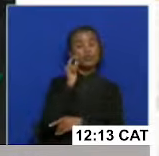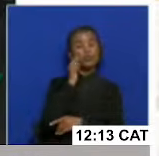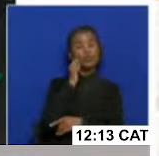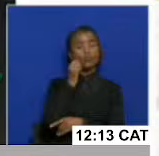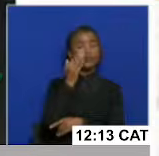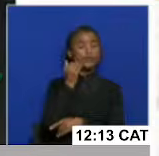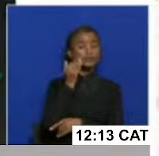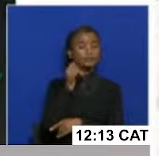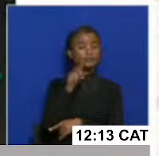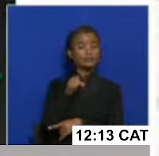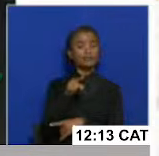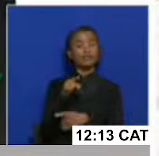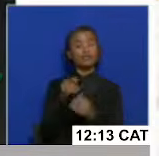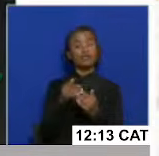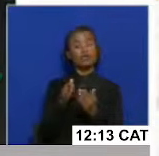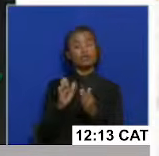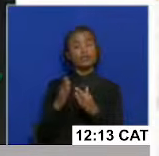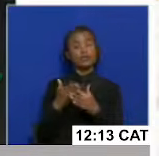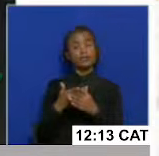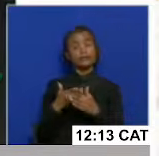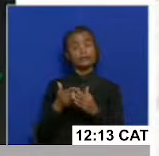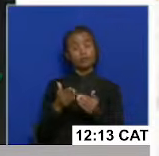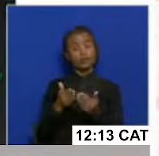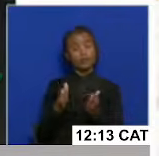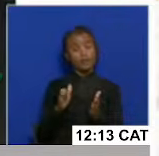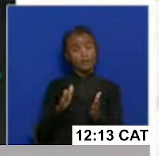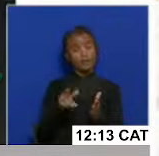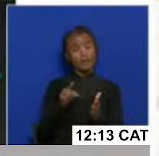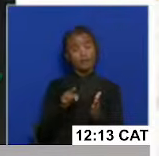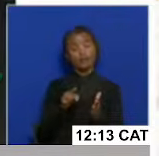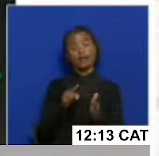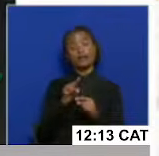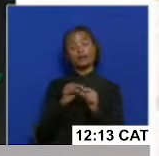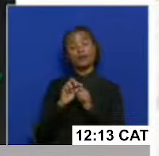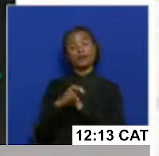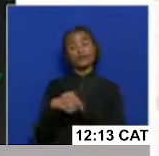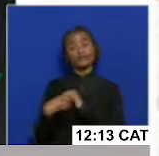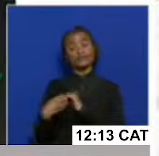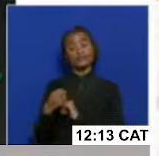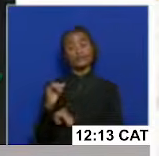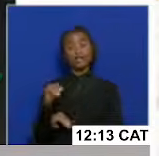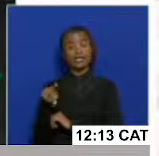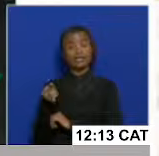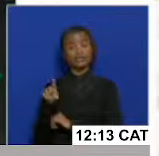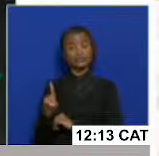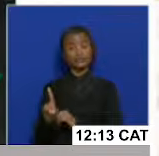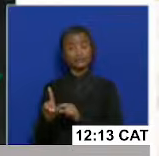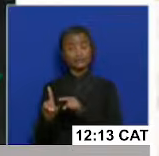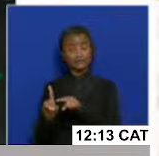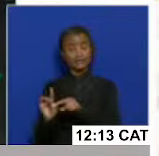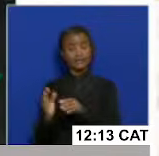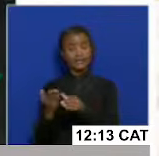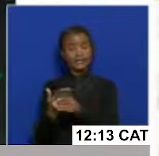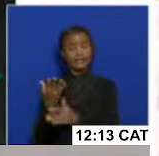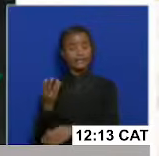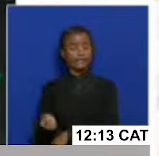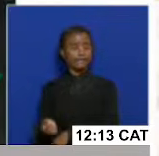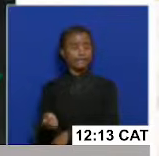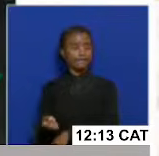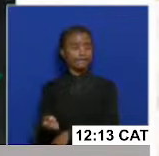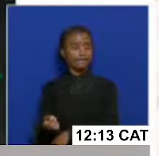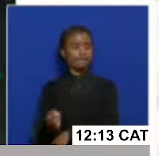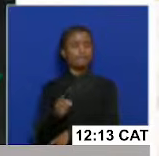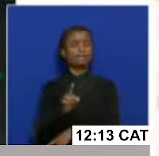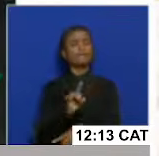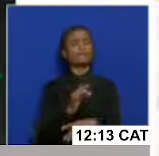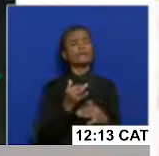iPad has the dockets." You see that? So who is that there on the page of top of page 2?